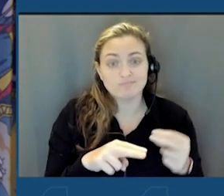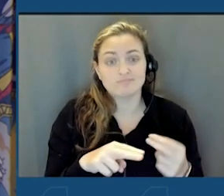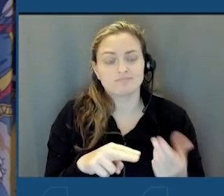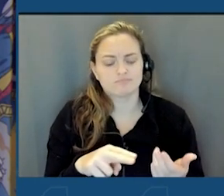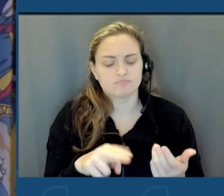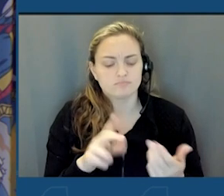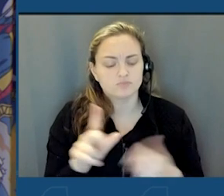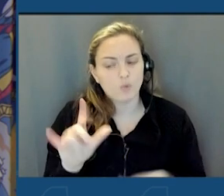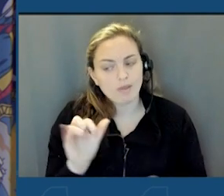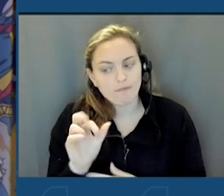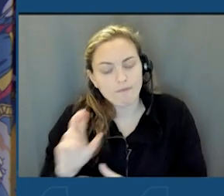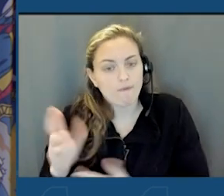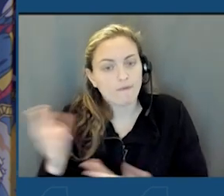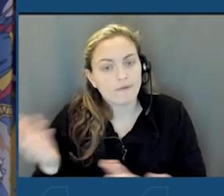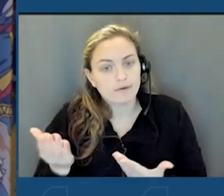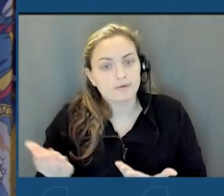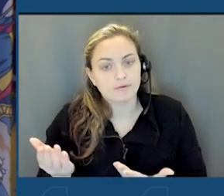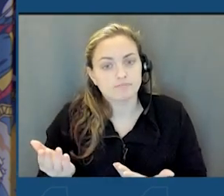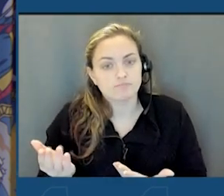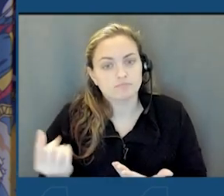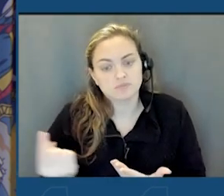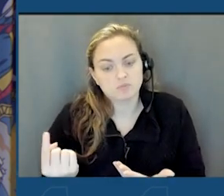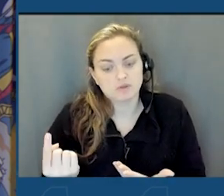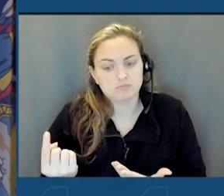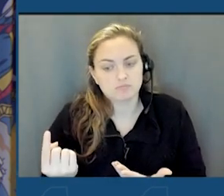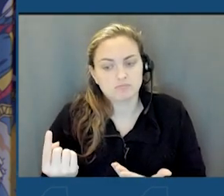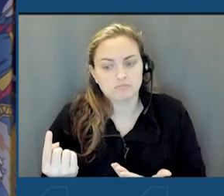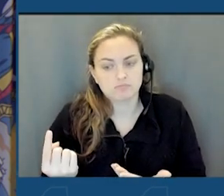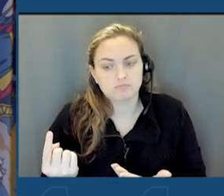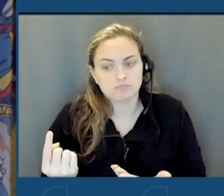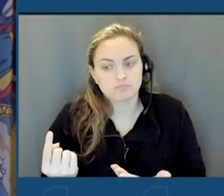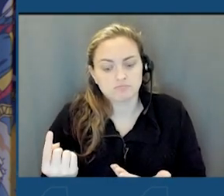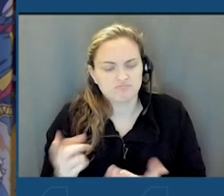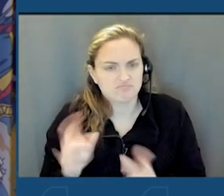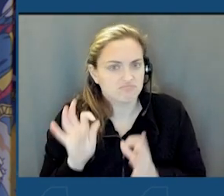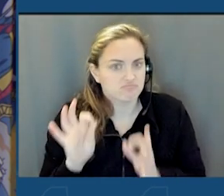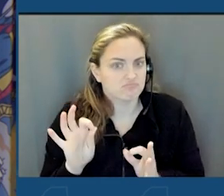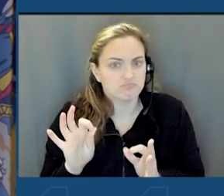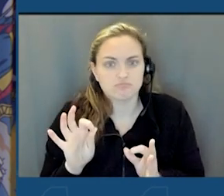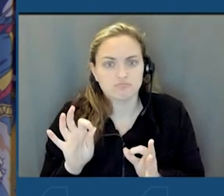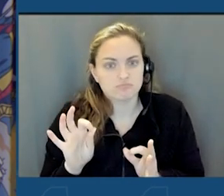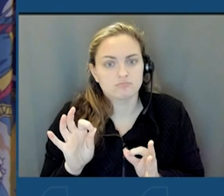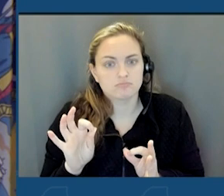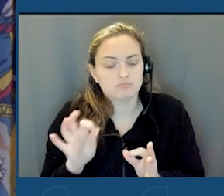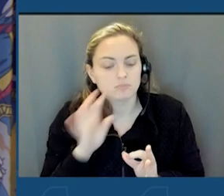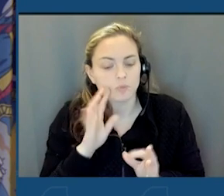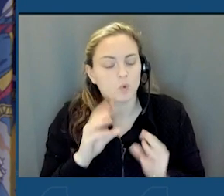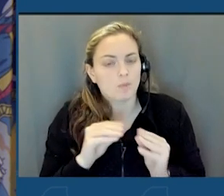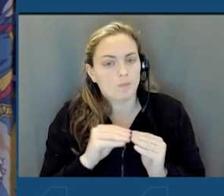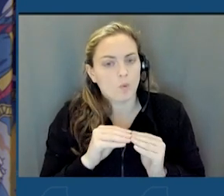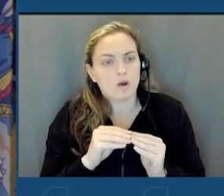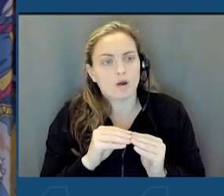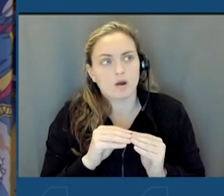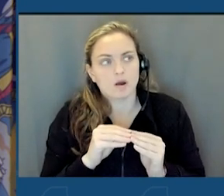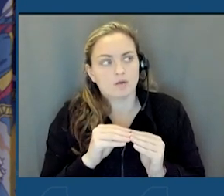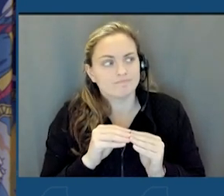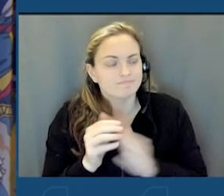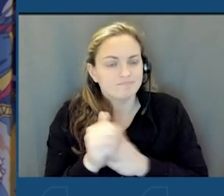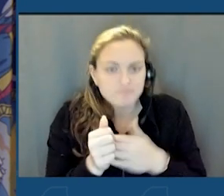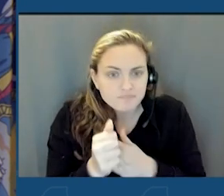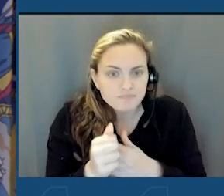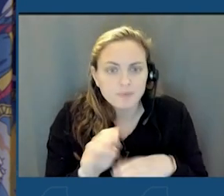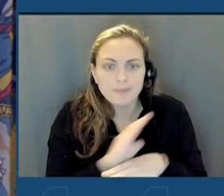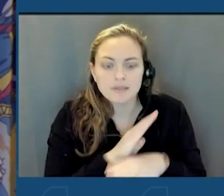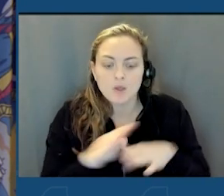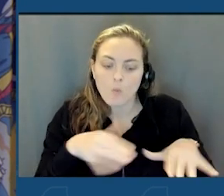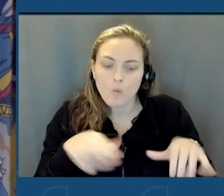Island Railroad here is something that is just a jewel. And it's going to make more dynamic businesses and having walkable communities